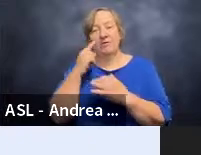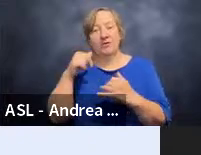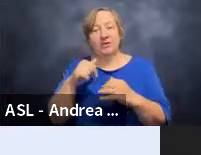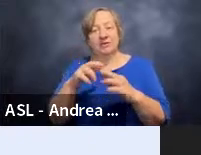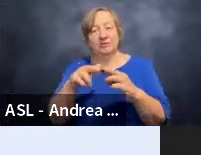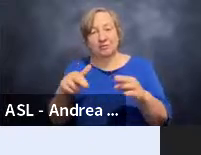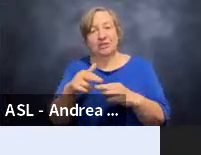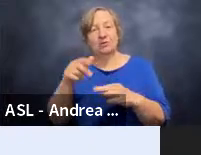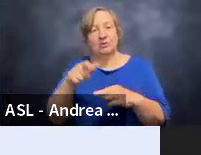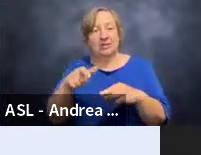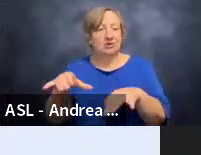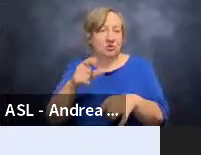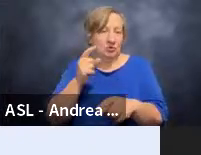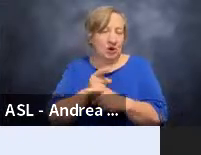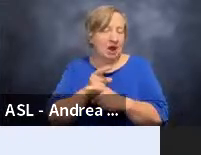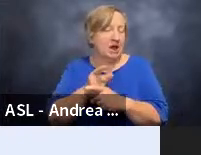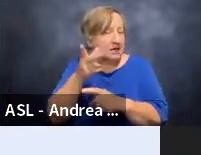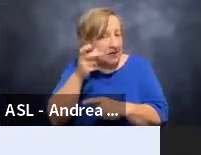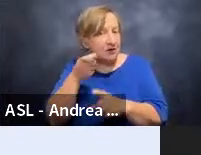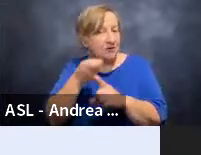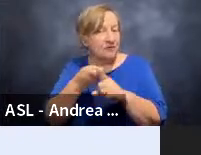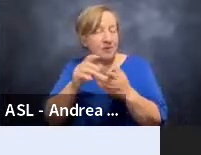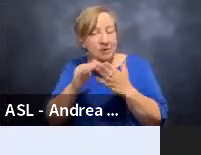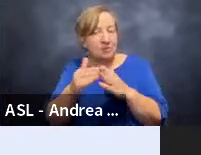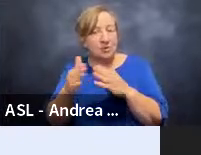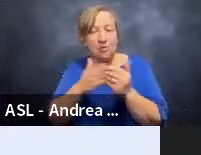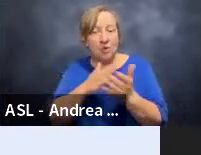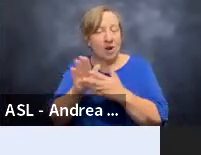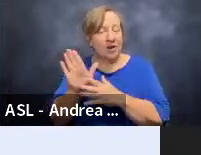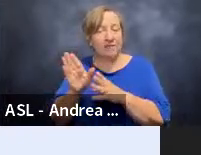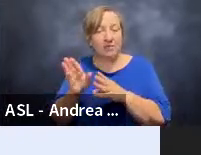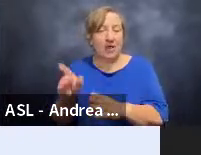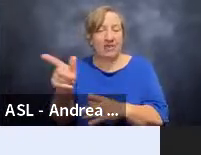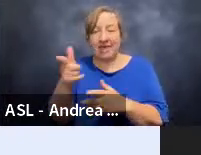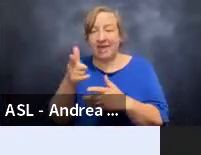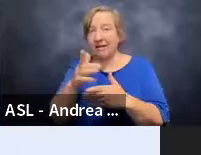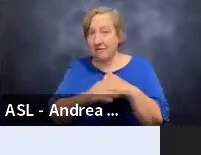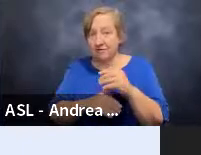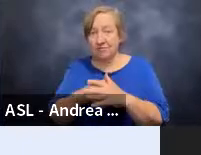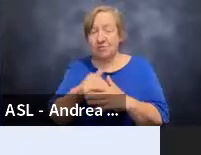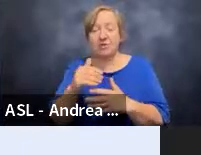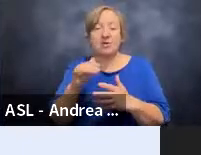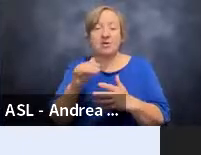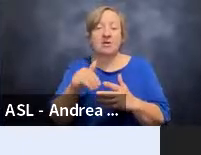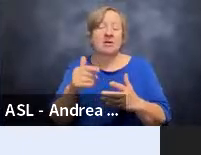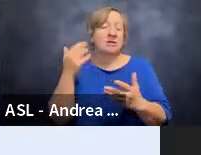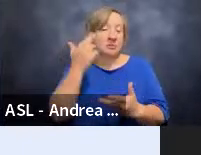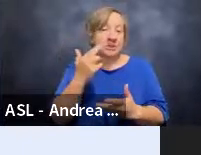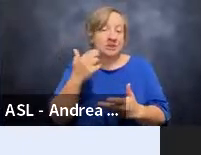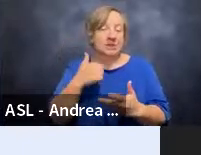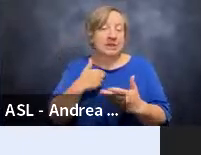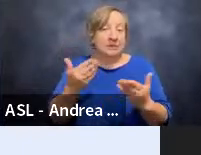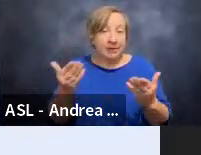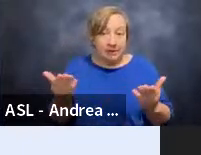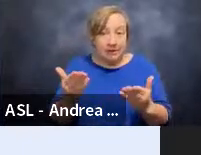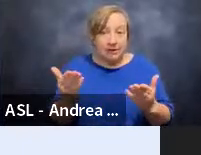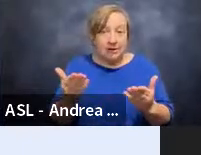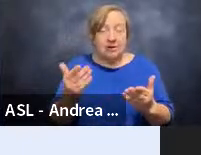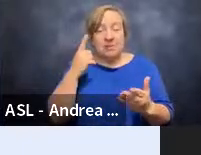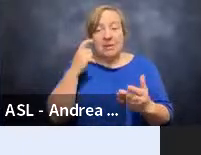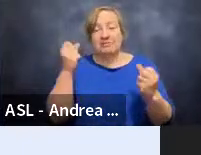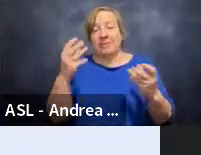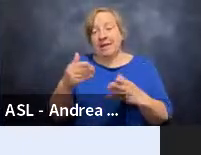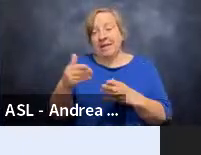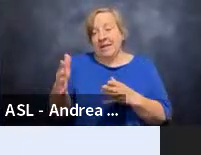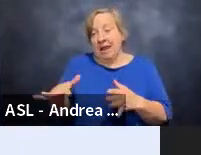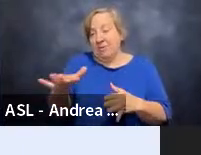right and hear from the community in whatever format they are comfortable with. So with that in mind, I'm here today because many of our neighbors